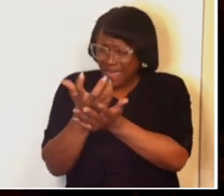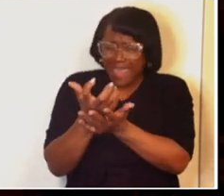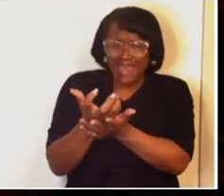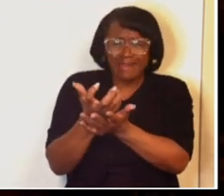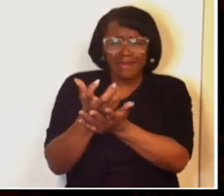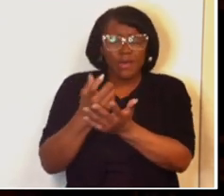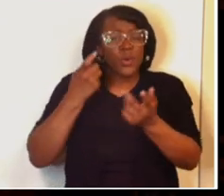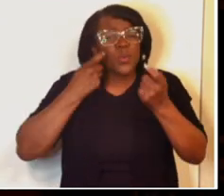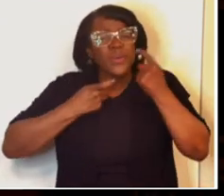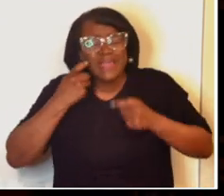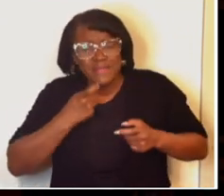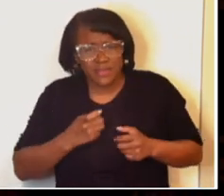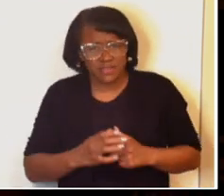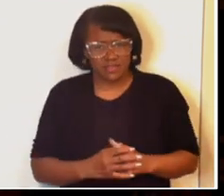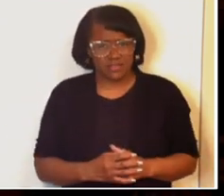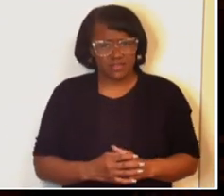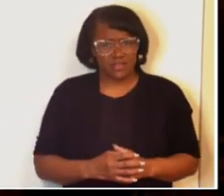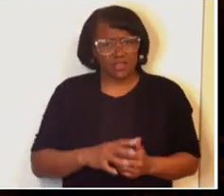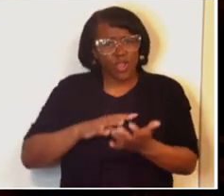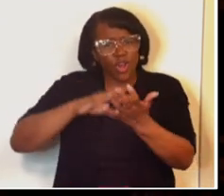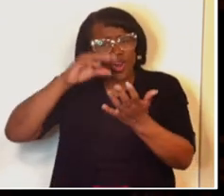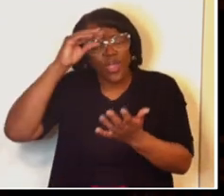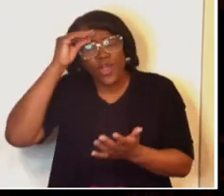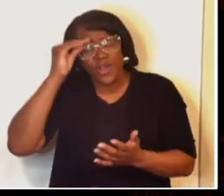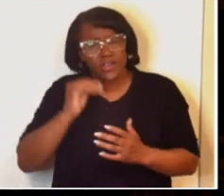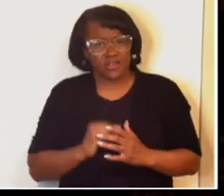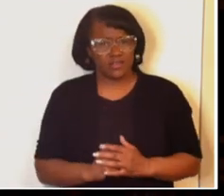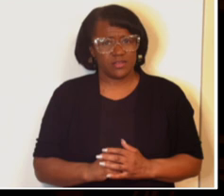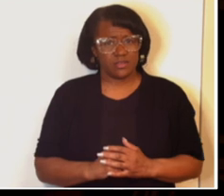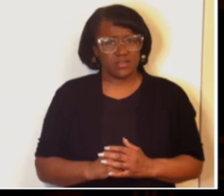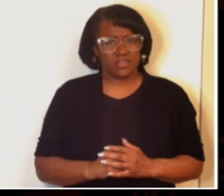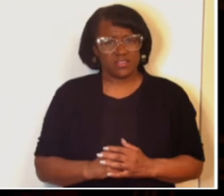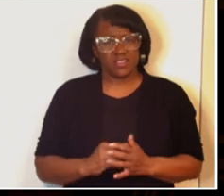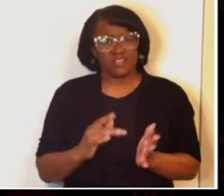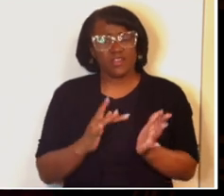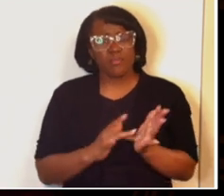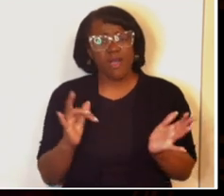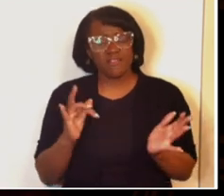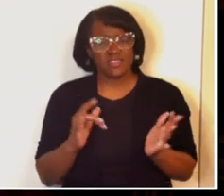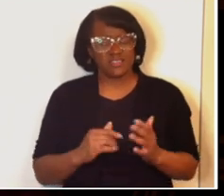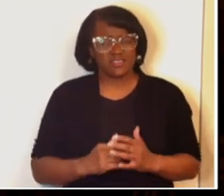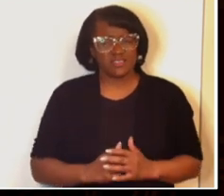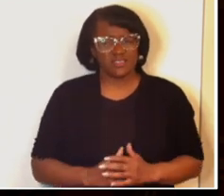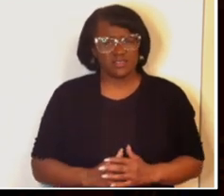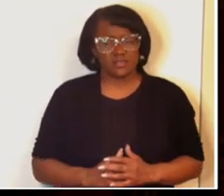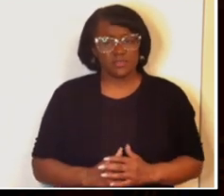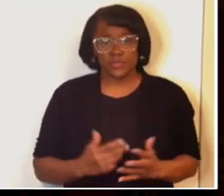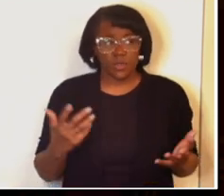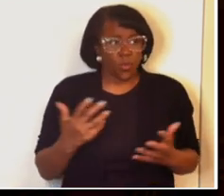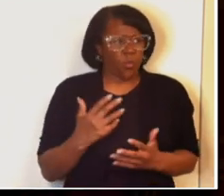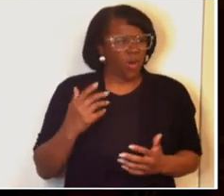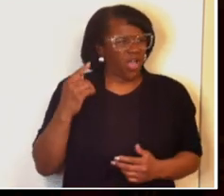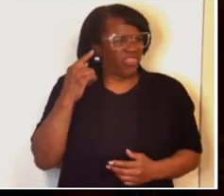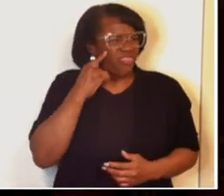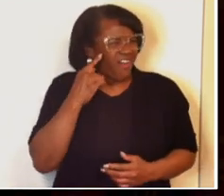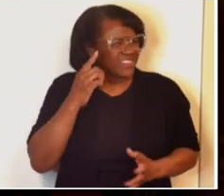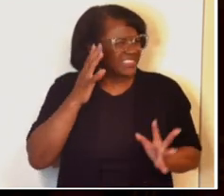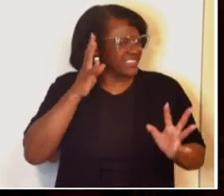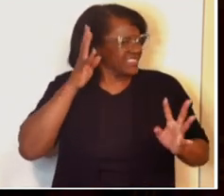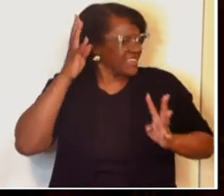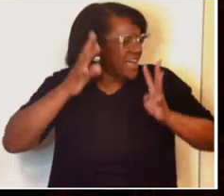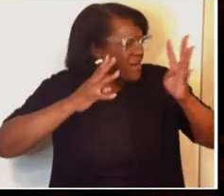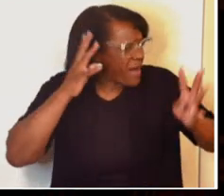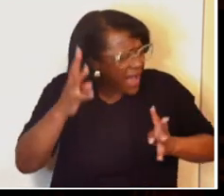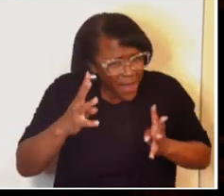learn for profit? What thoughts are conjured in a human mind